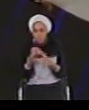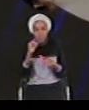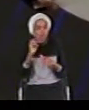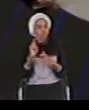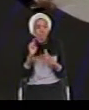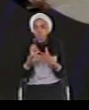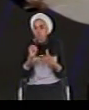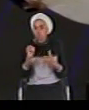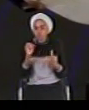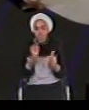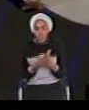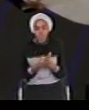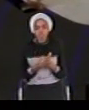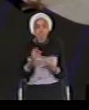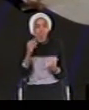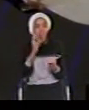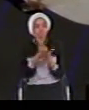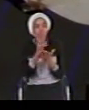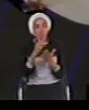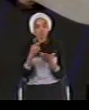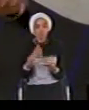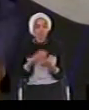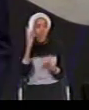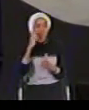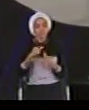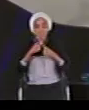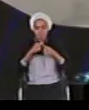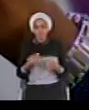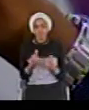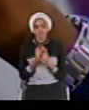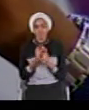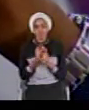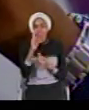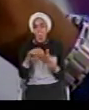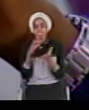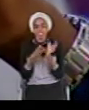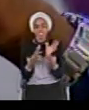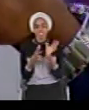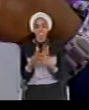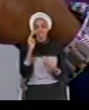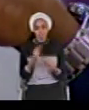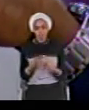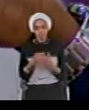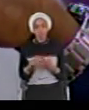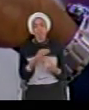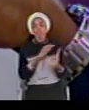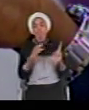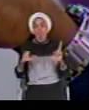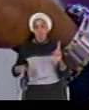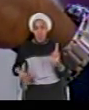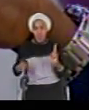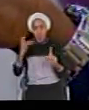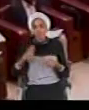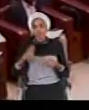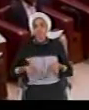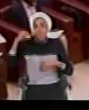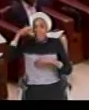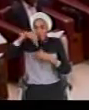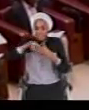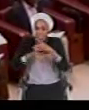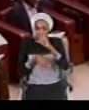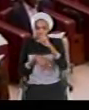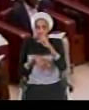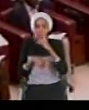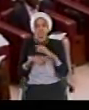the truth of the gospel will abide with you in Jesus' name. Christ will live on the inside of